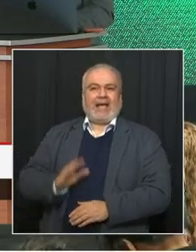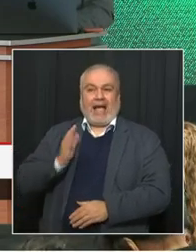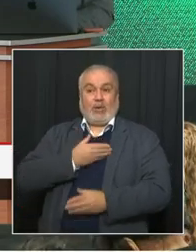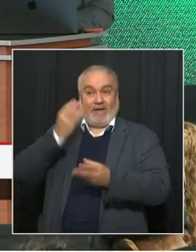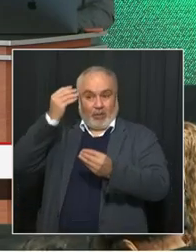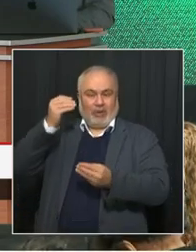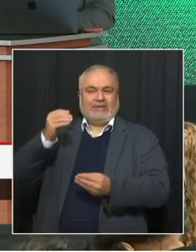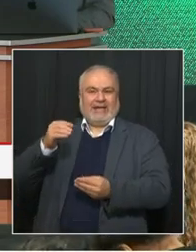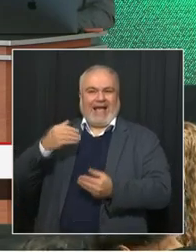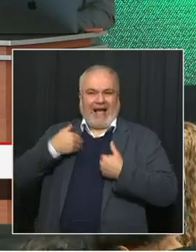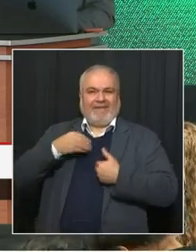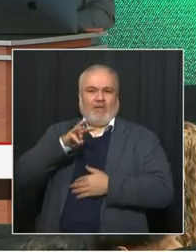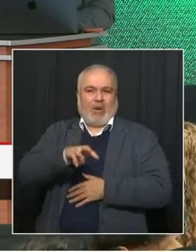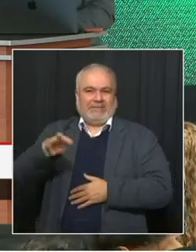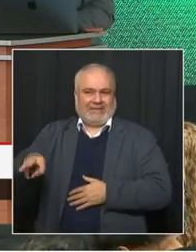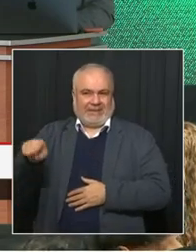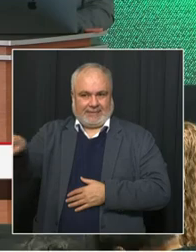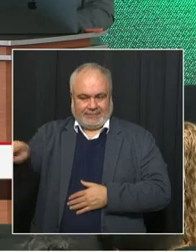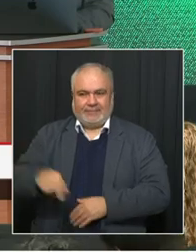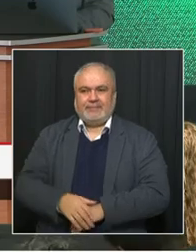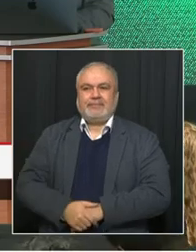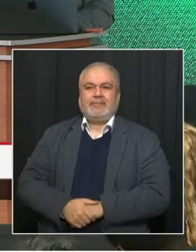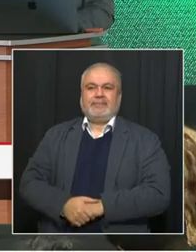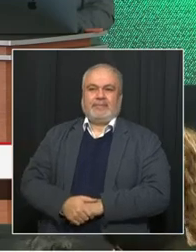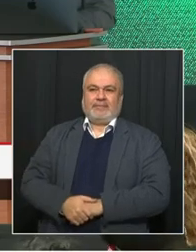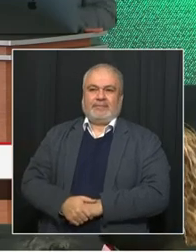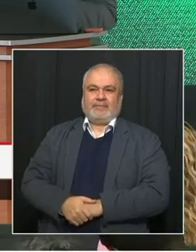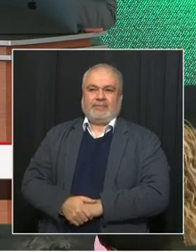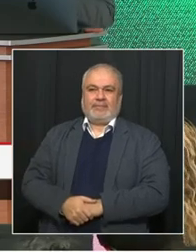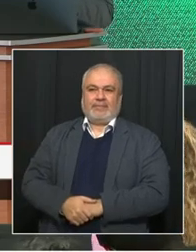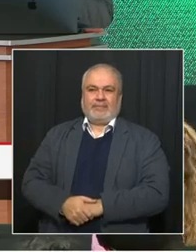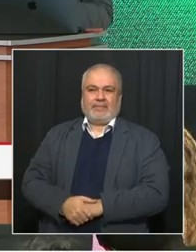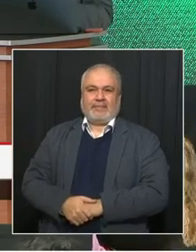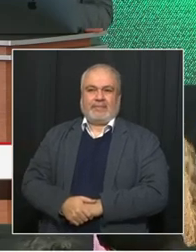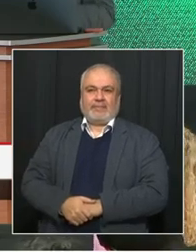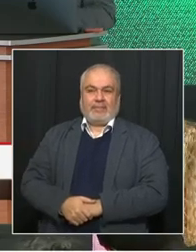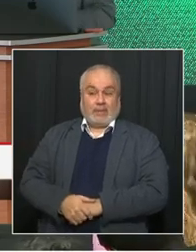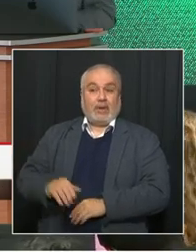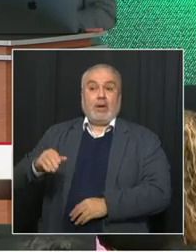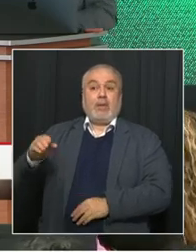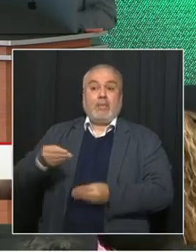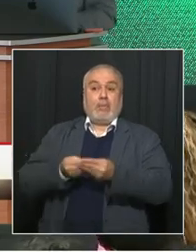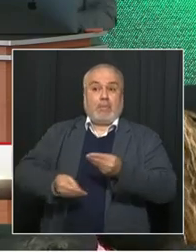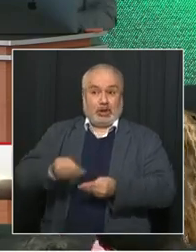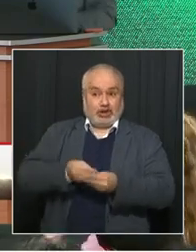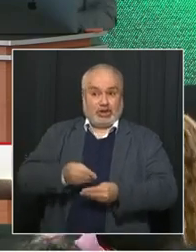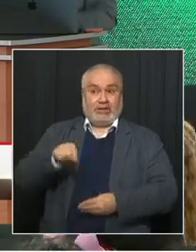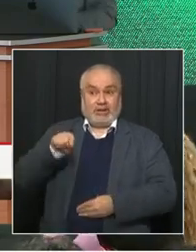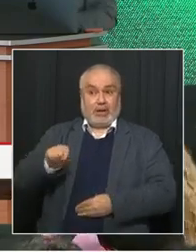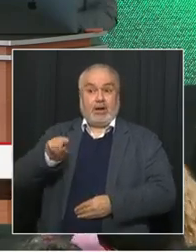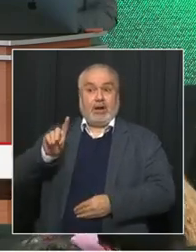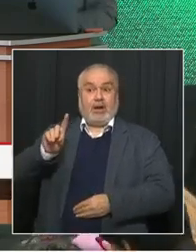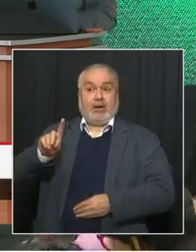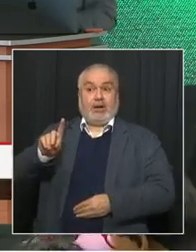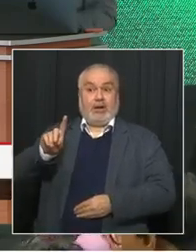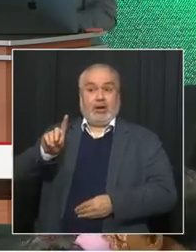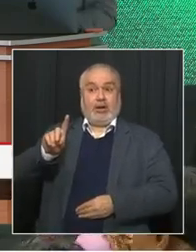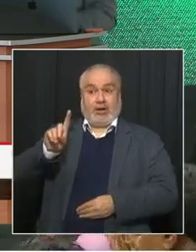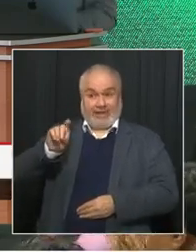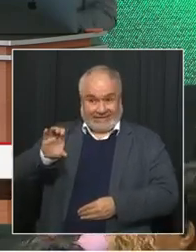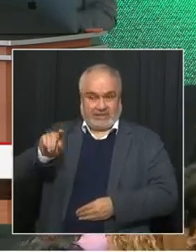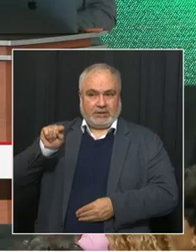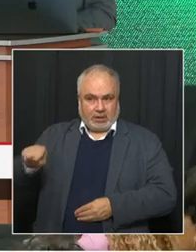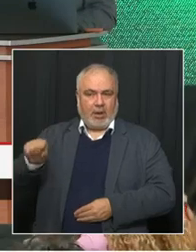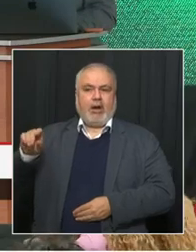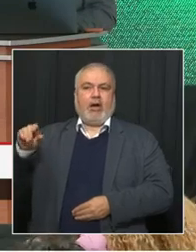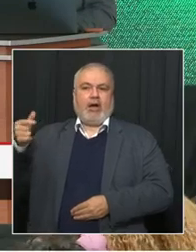people who are listening online right now. At budget.dc.gov, you can continue to ask questions and share your budget priorities. We're going to take one